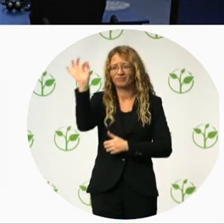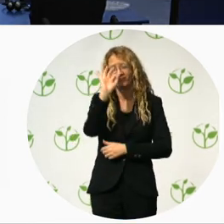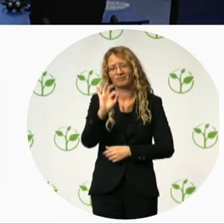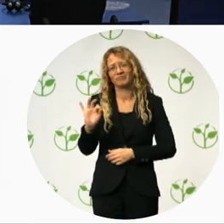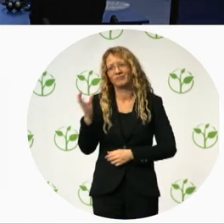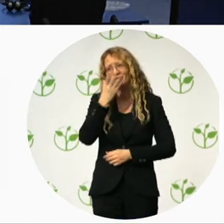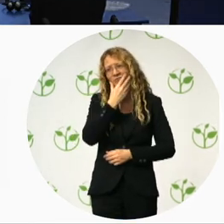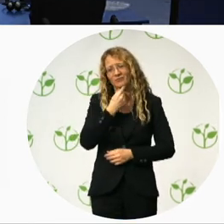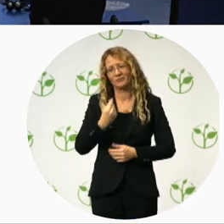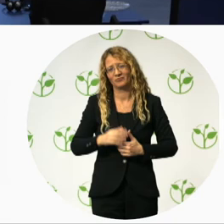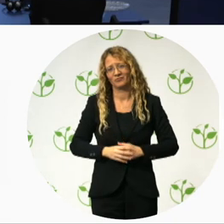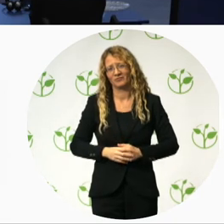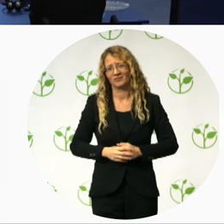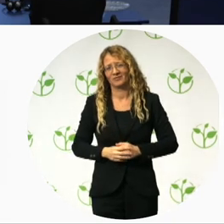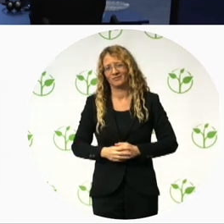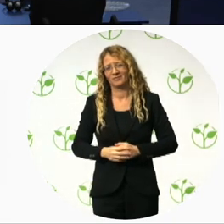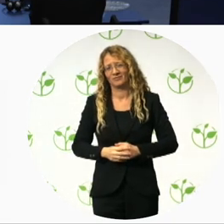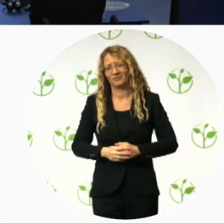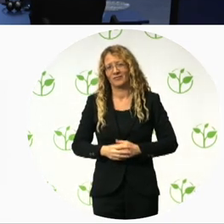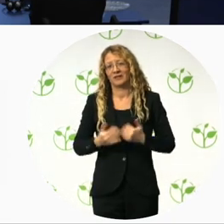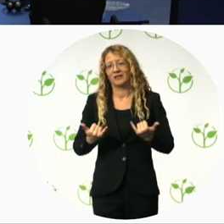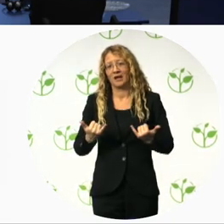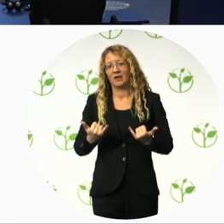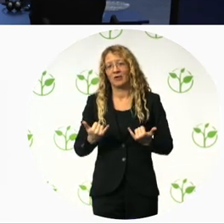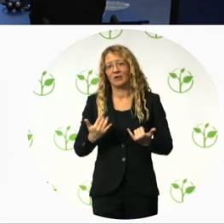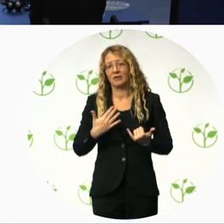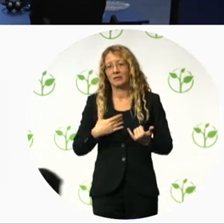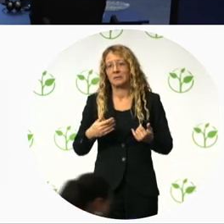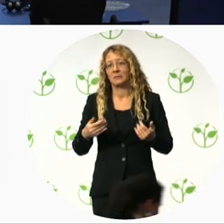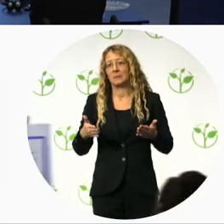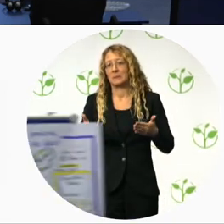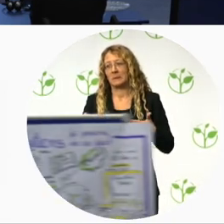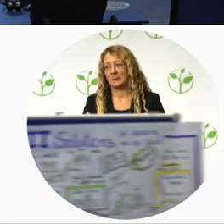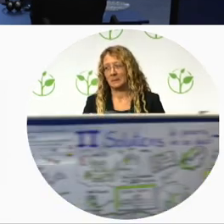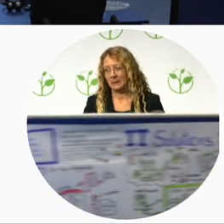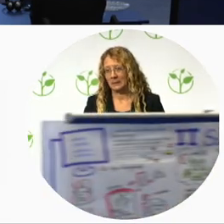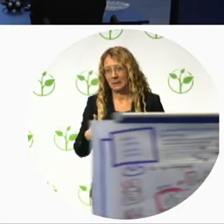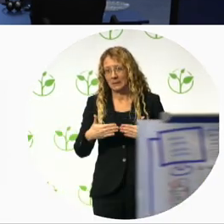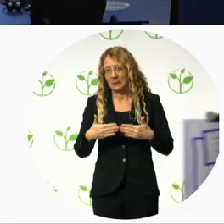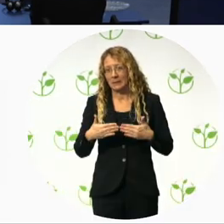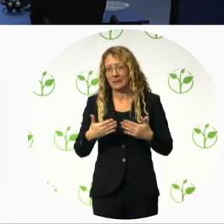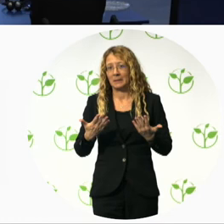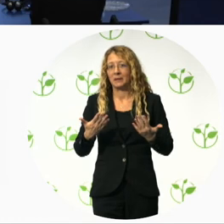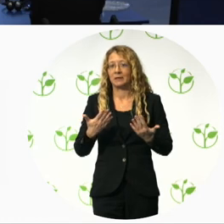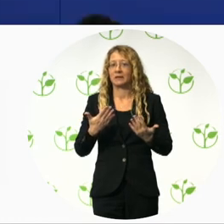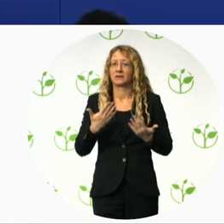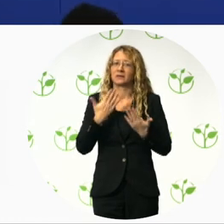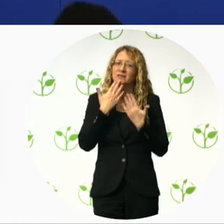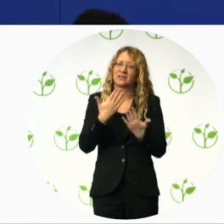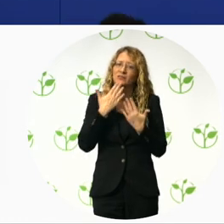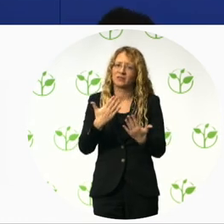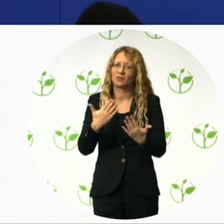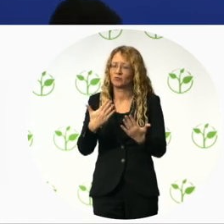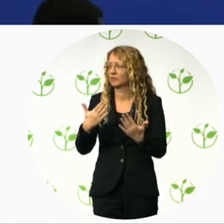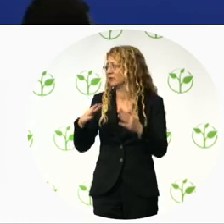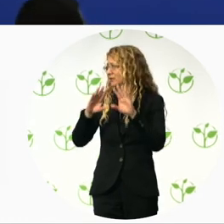So I'd like to close the session. I'd like to say a huge thank you to the Zero Project for making all of this possible.